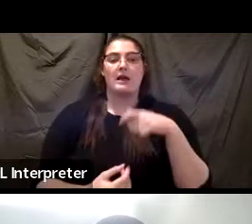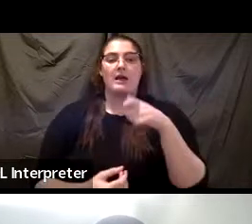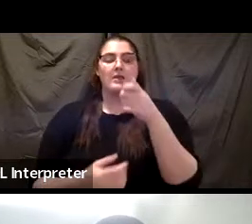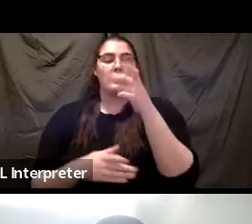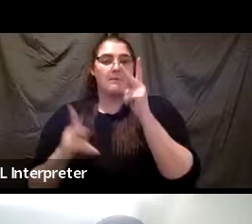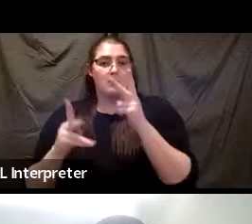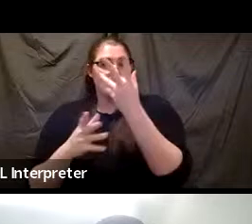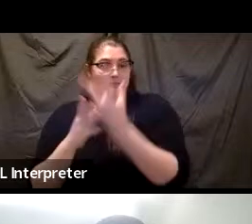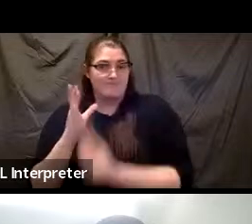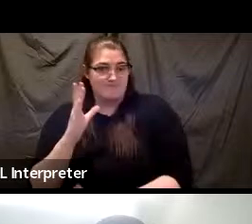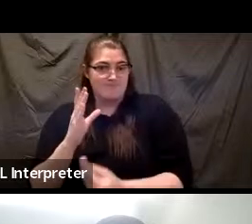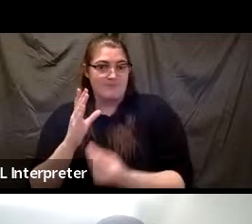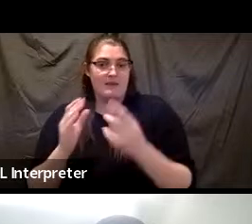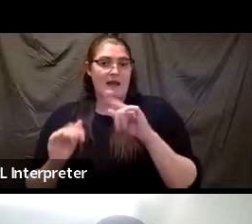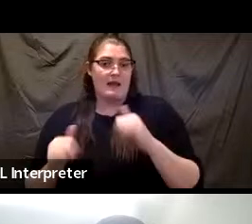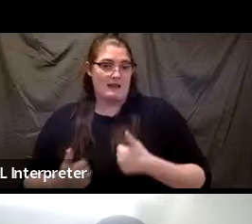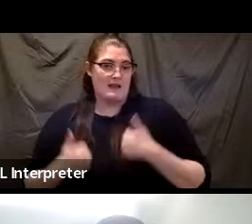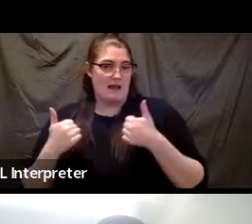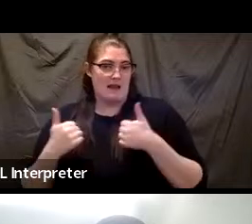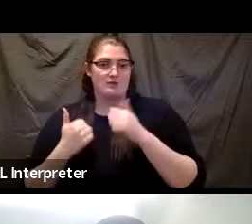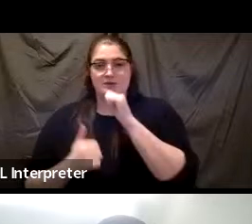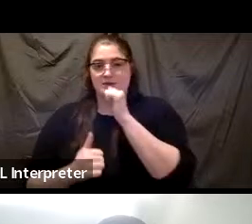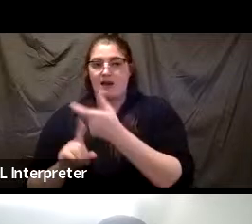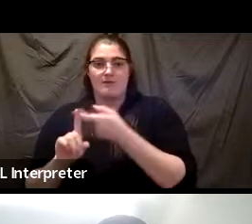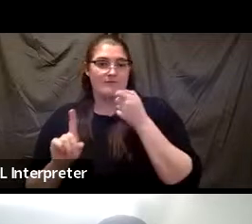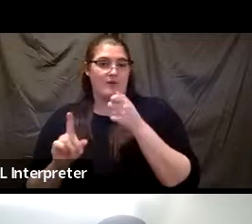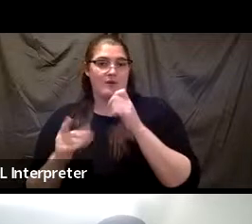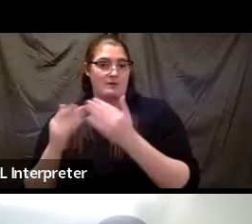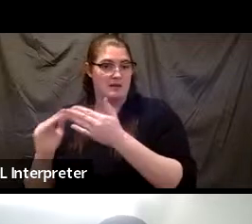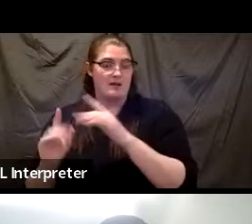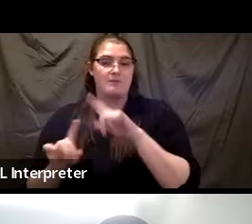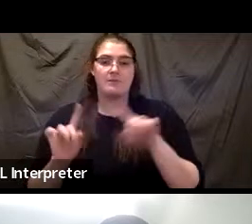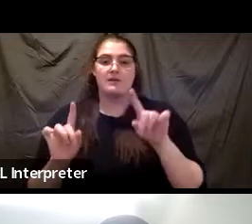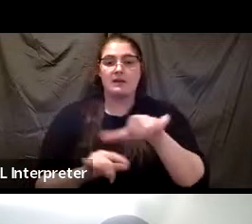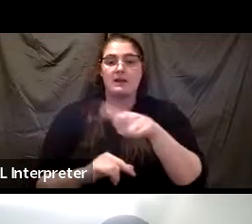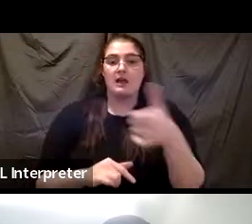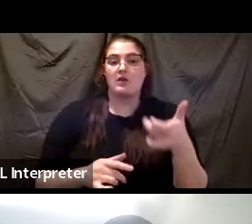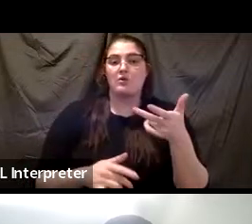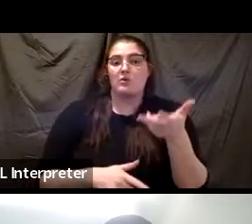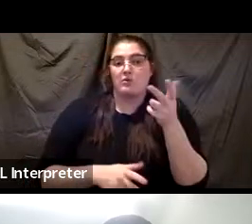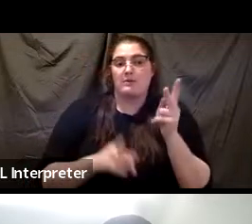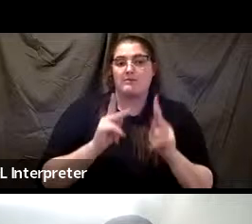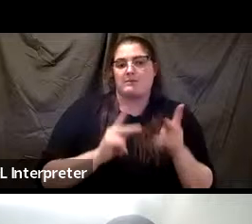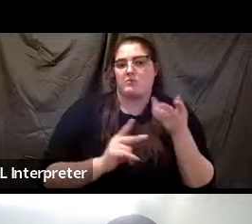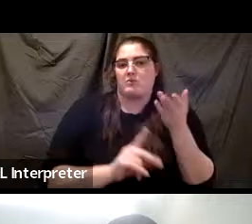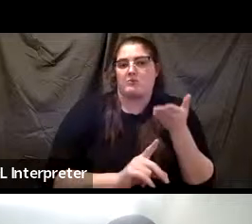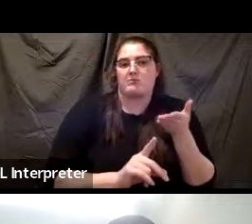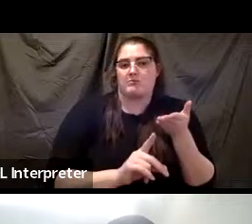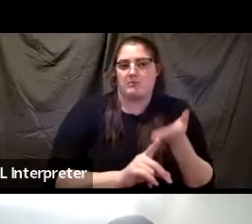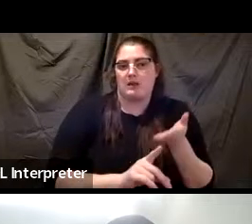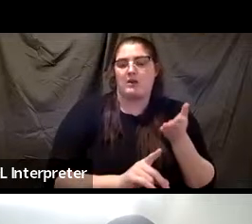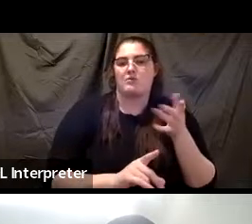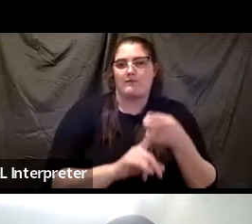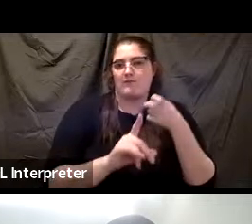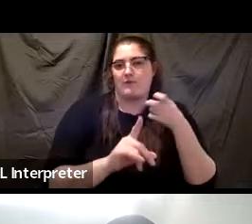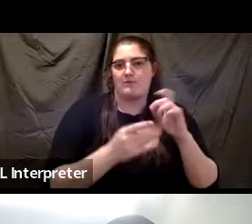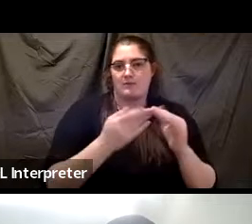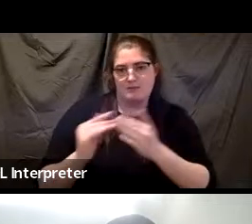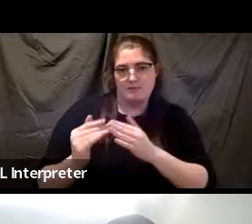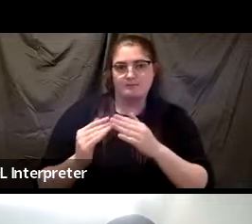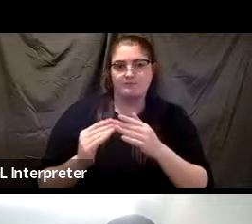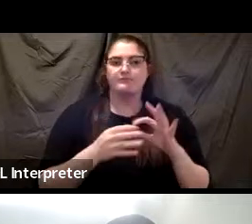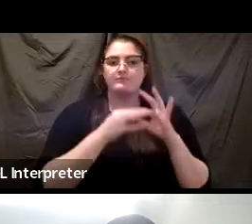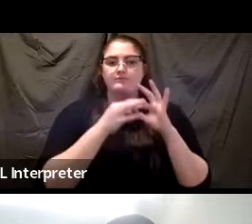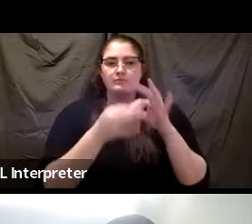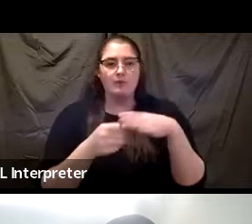from the neighborhood. However, the other three were from the neighborhood. Okay. And then in terms of those areas that you